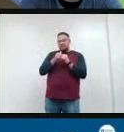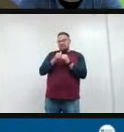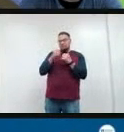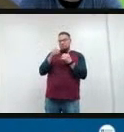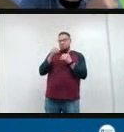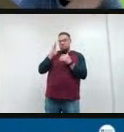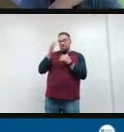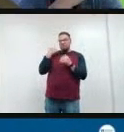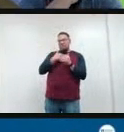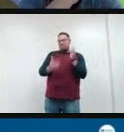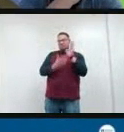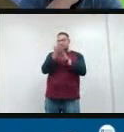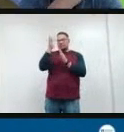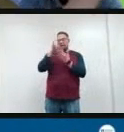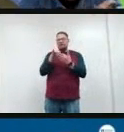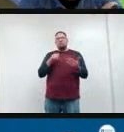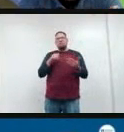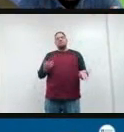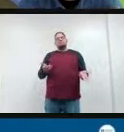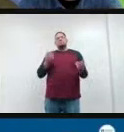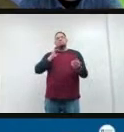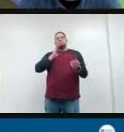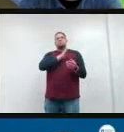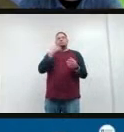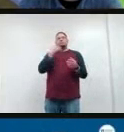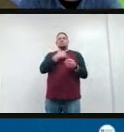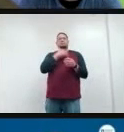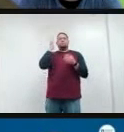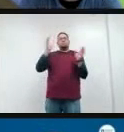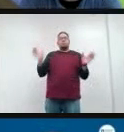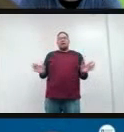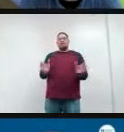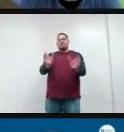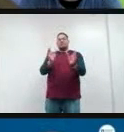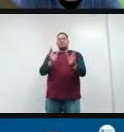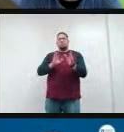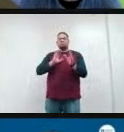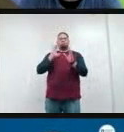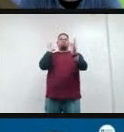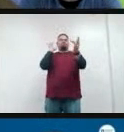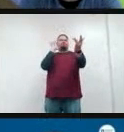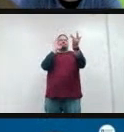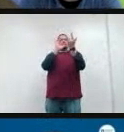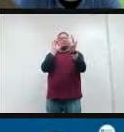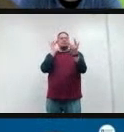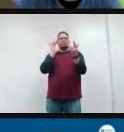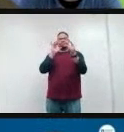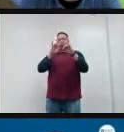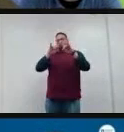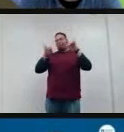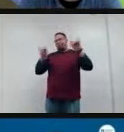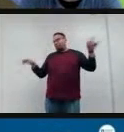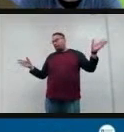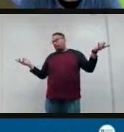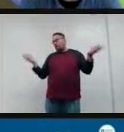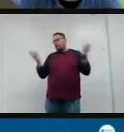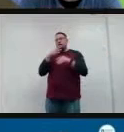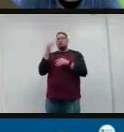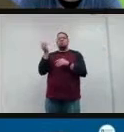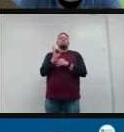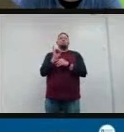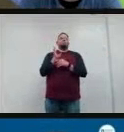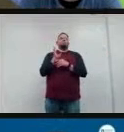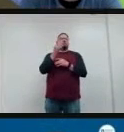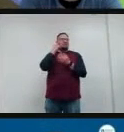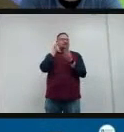it, right? So like, board members will proactively, reach out to XYZ. And like, I think that's